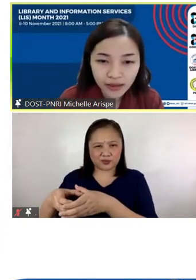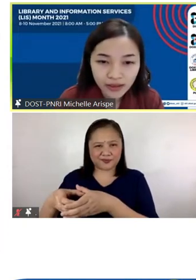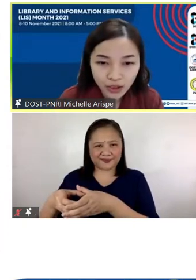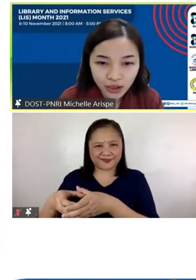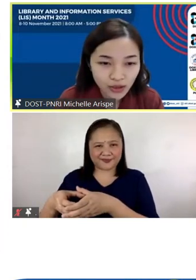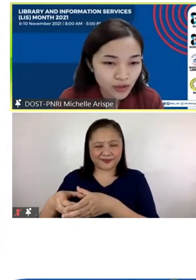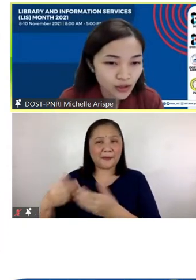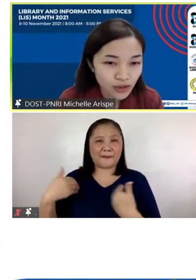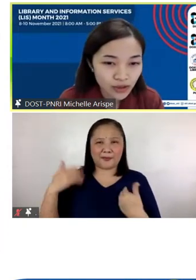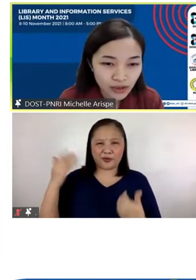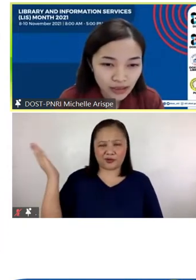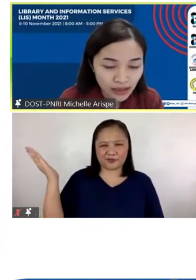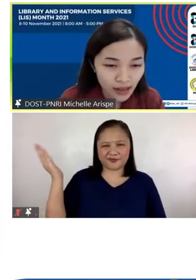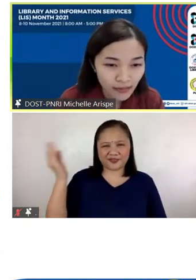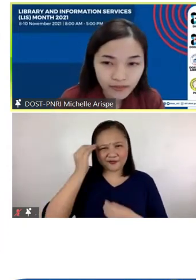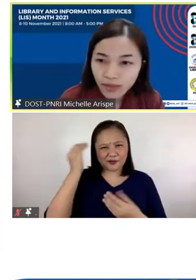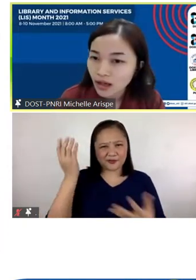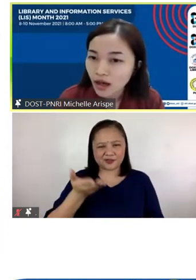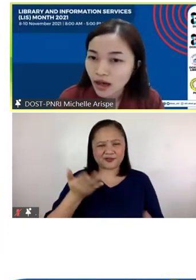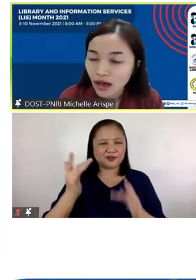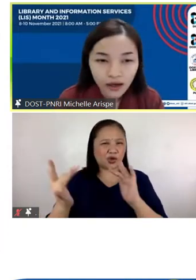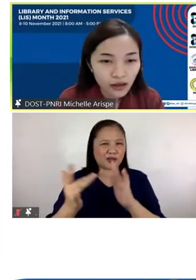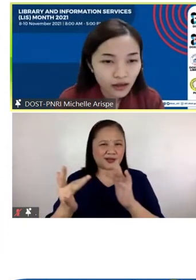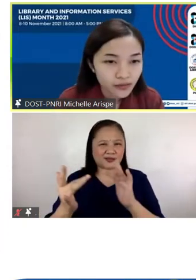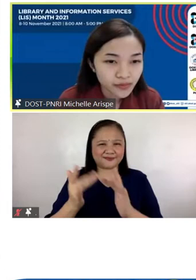contact details should you need them.